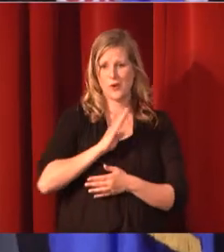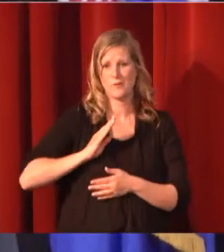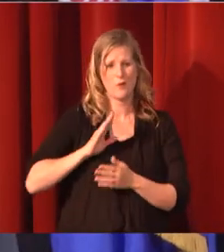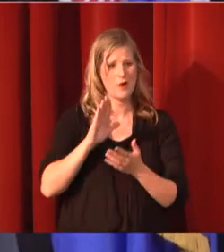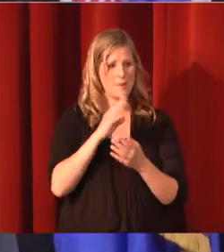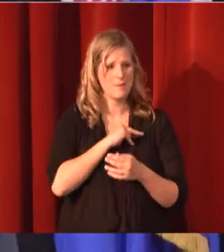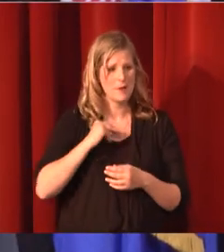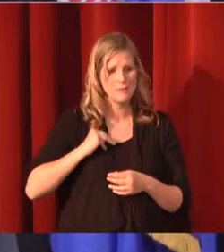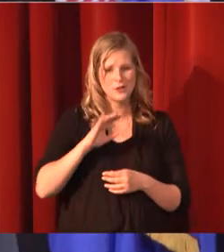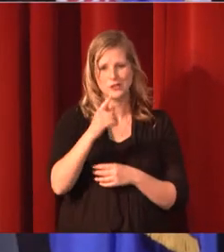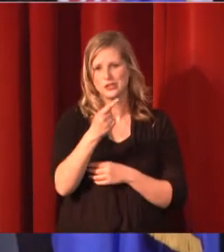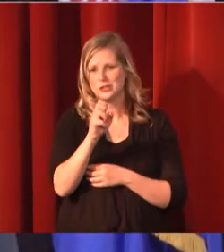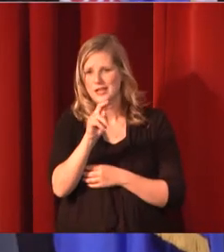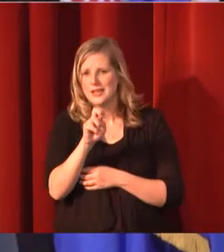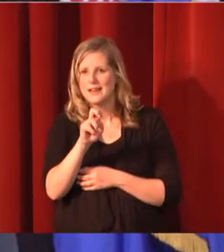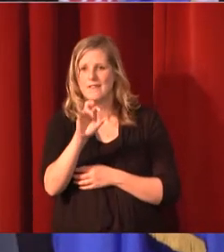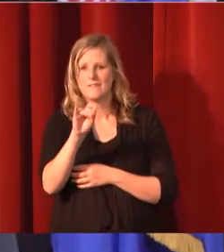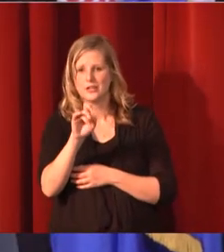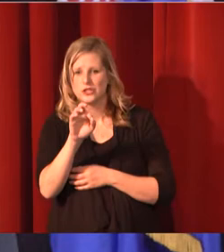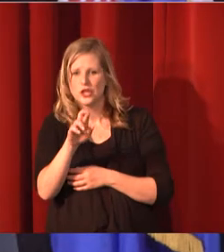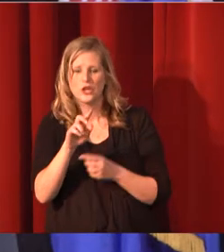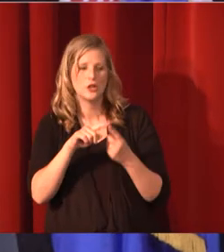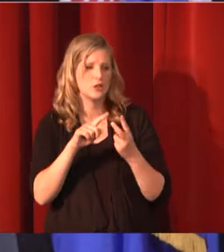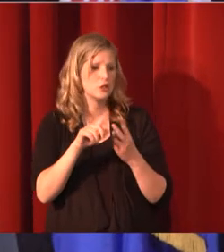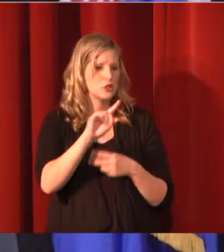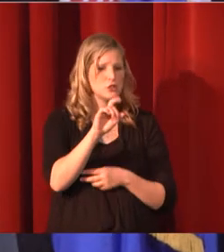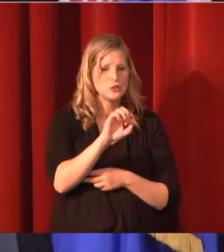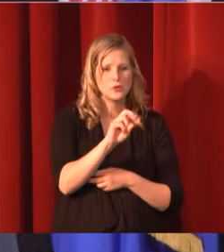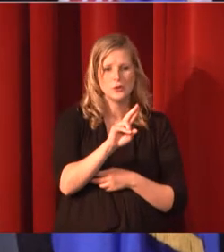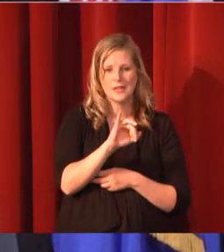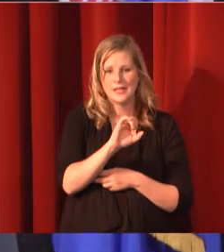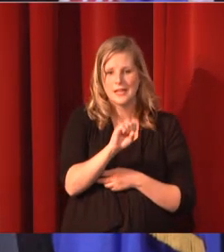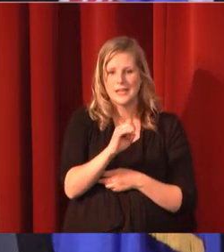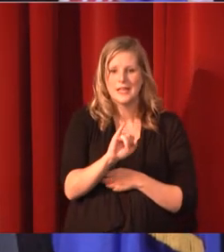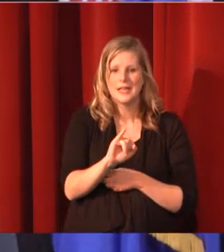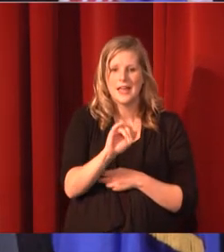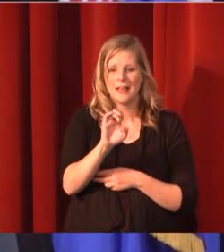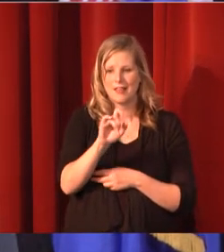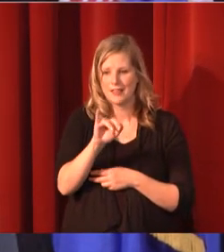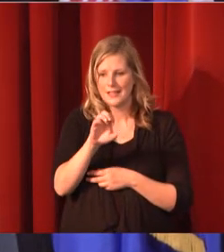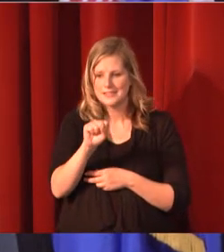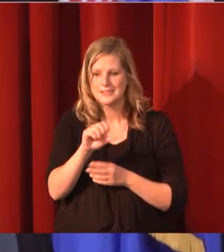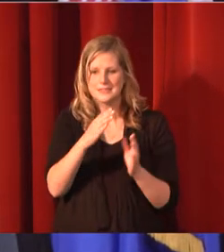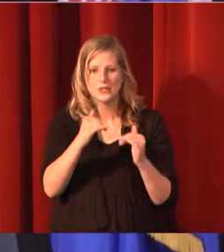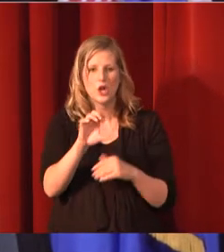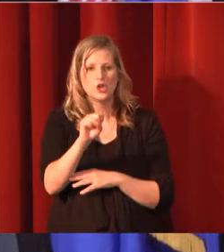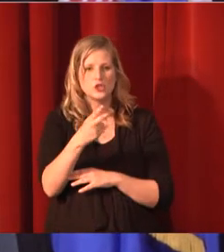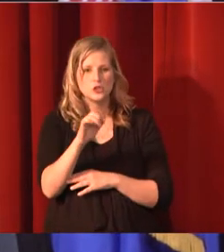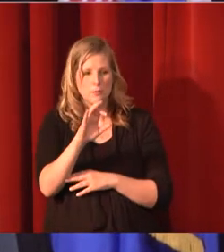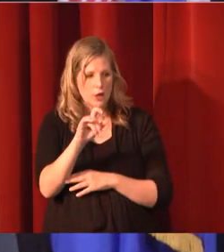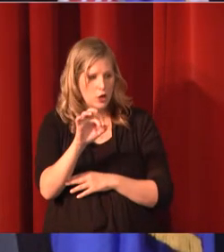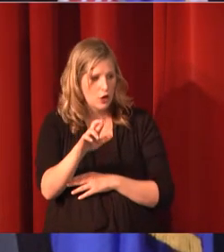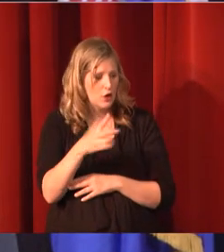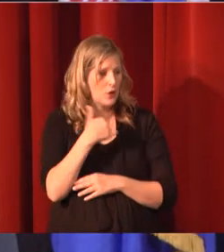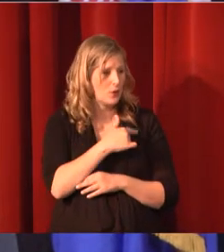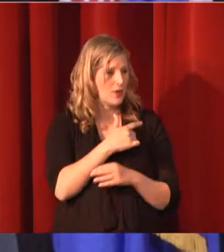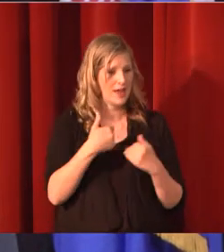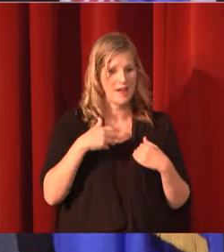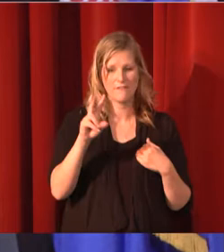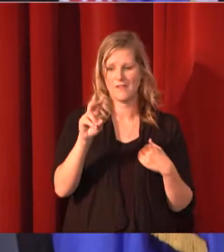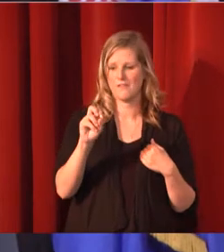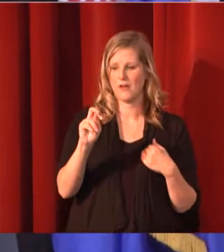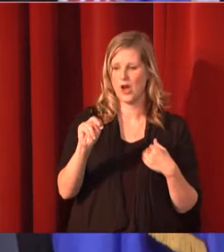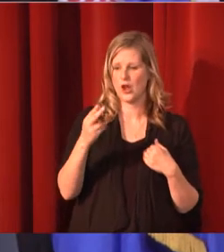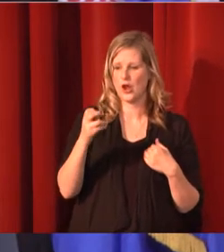Jeannie Foster Sookie Ellis Steve merkezi John Schumacher we also have senator Fong her with us today